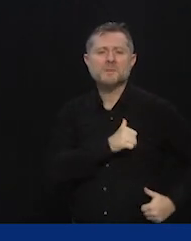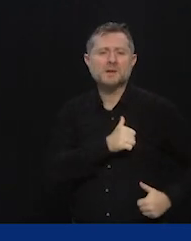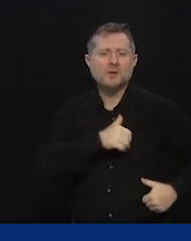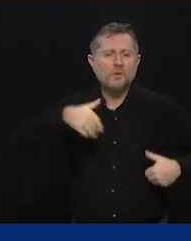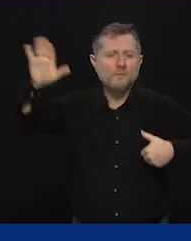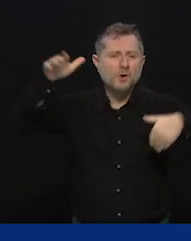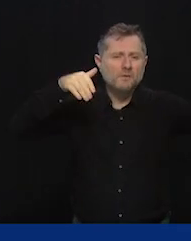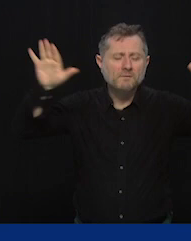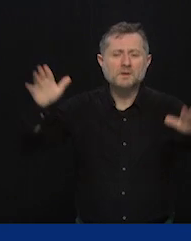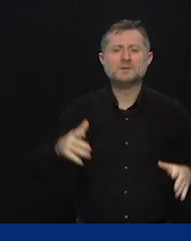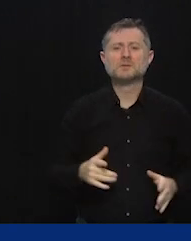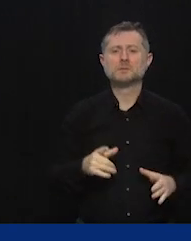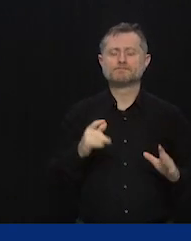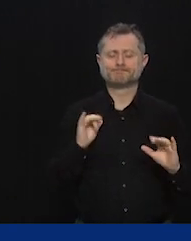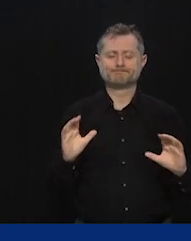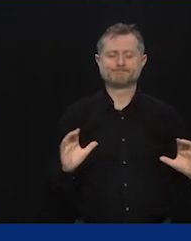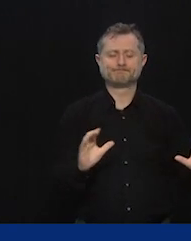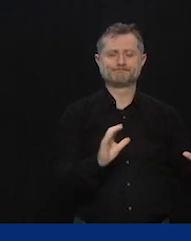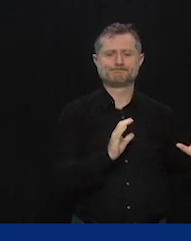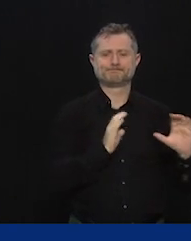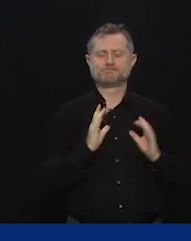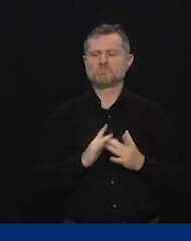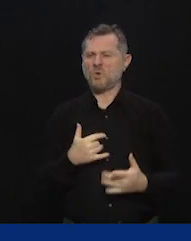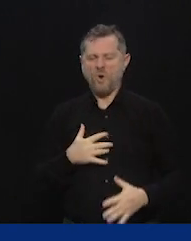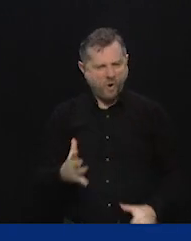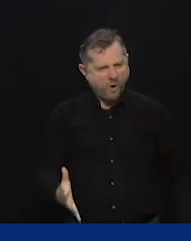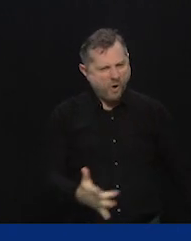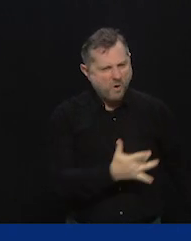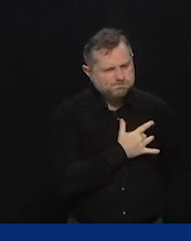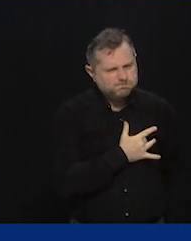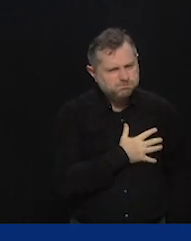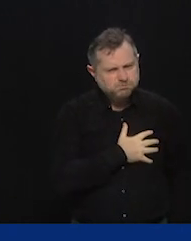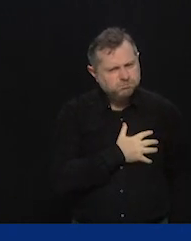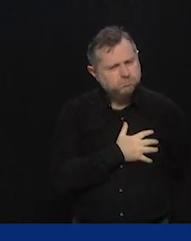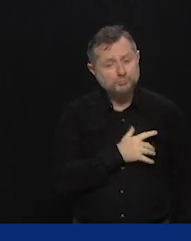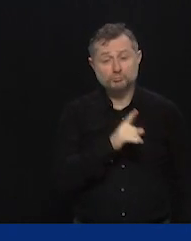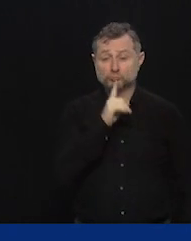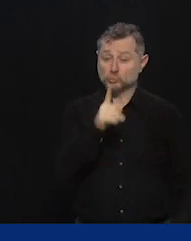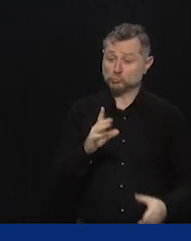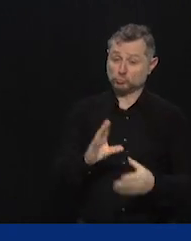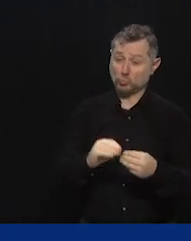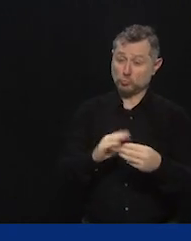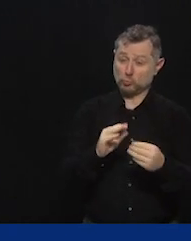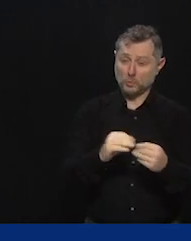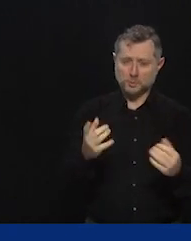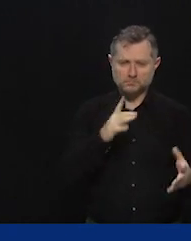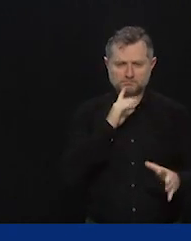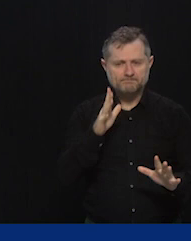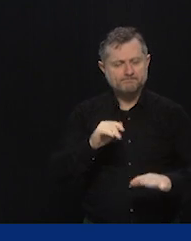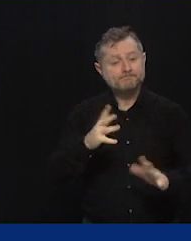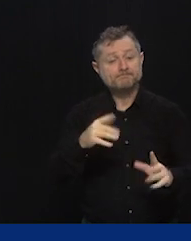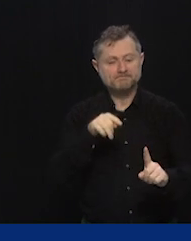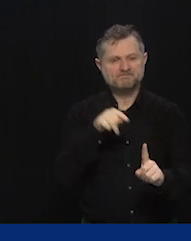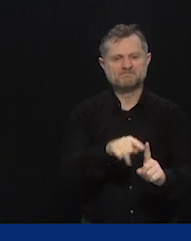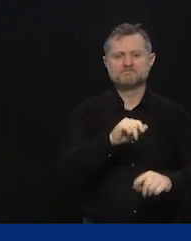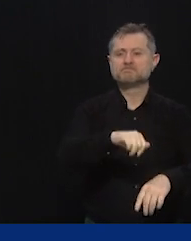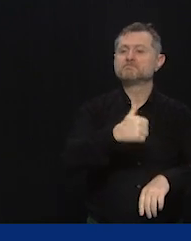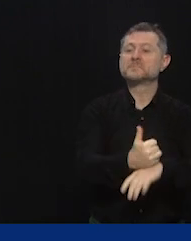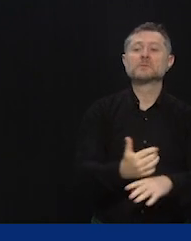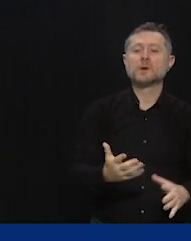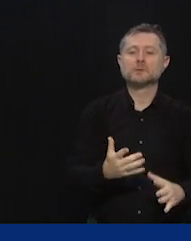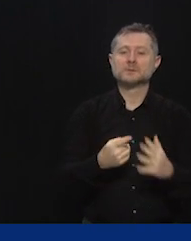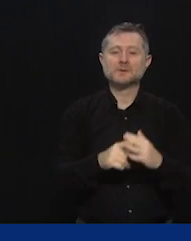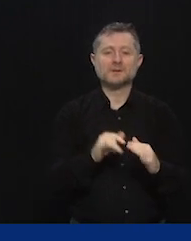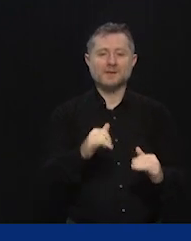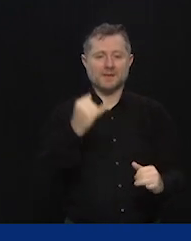us, certainly with me. And they actually formed the foundation of which was the momentum to pass this monumental bill back in 2016,